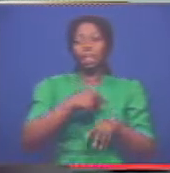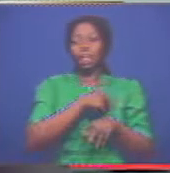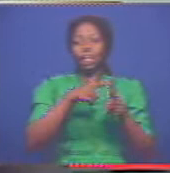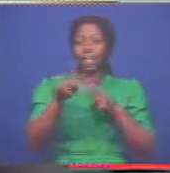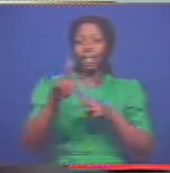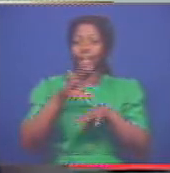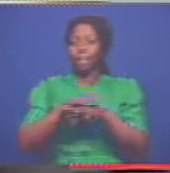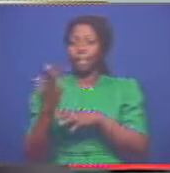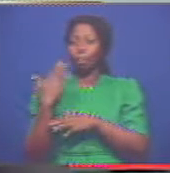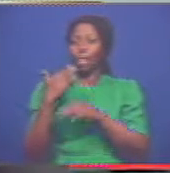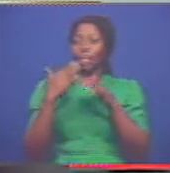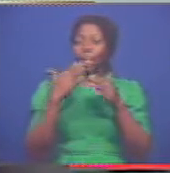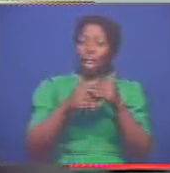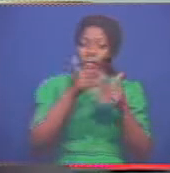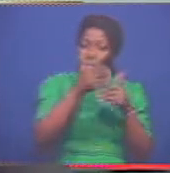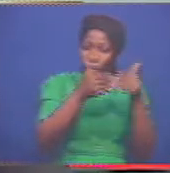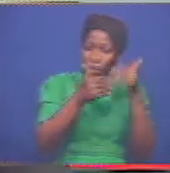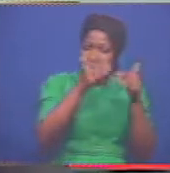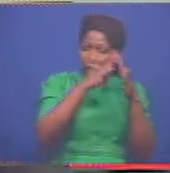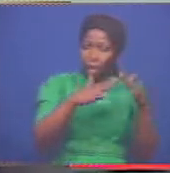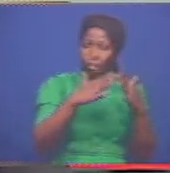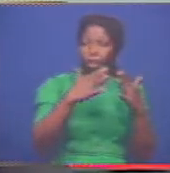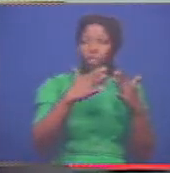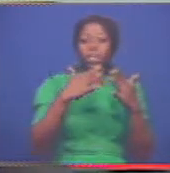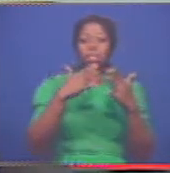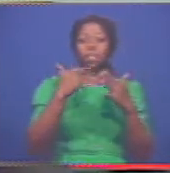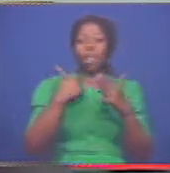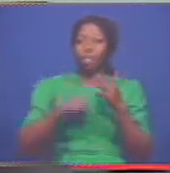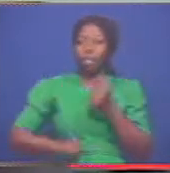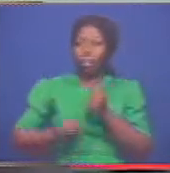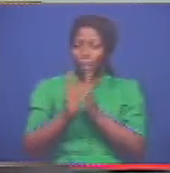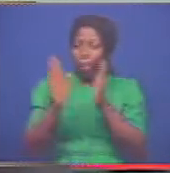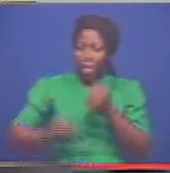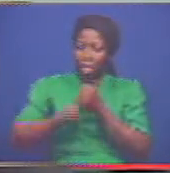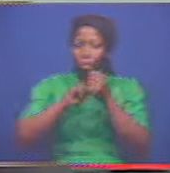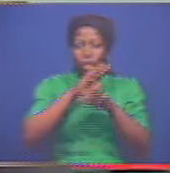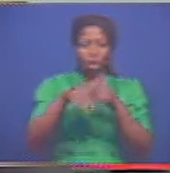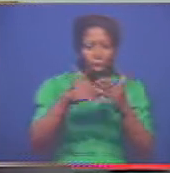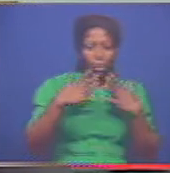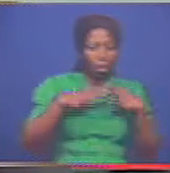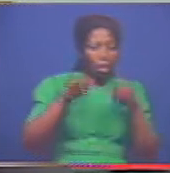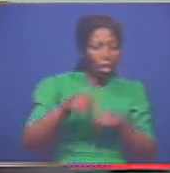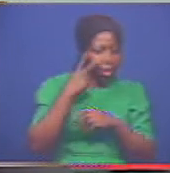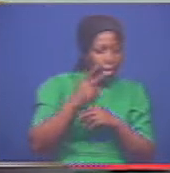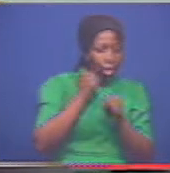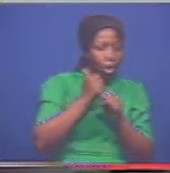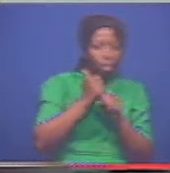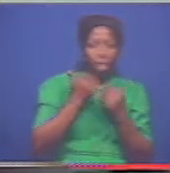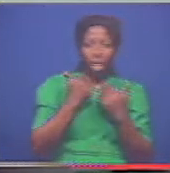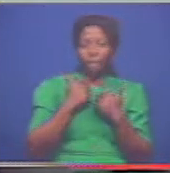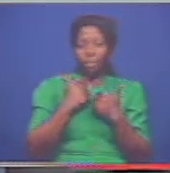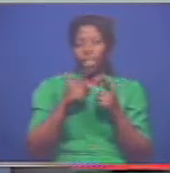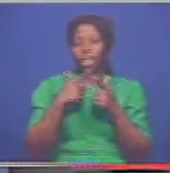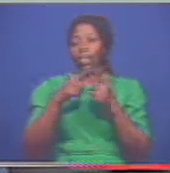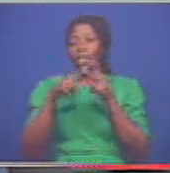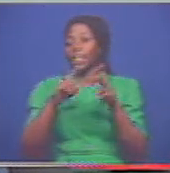built some houses, this public support, everyone can see what we are doing, then we start reclaiming that land. And you can see we have